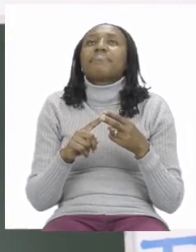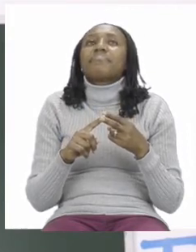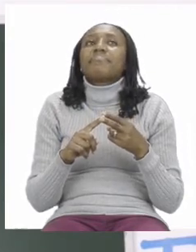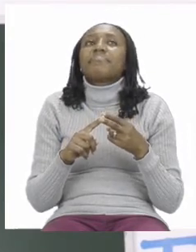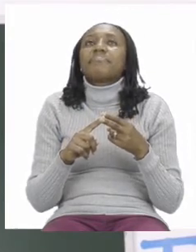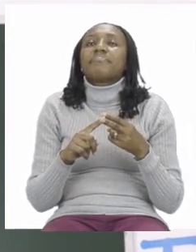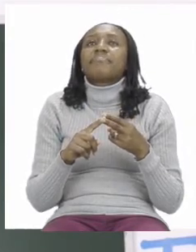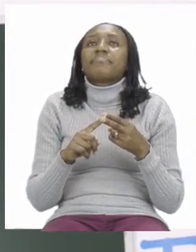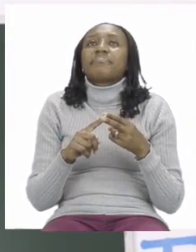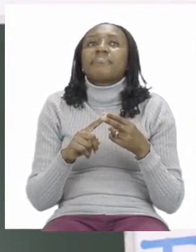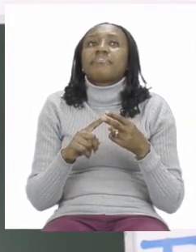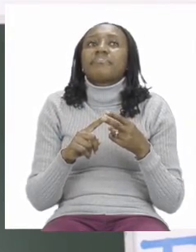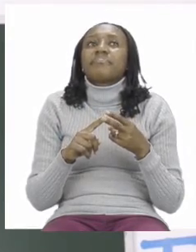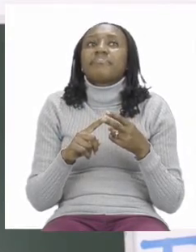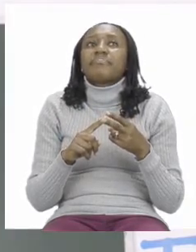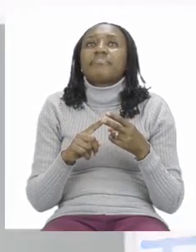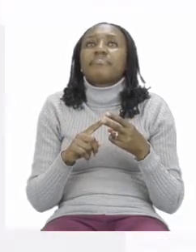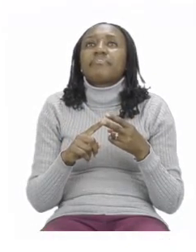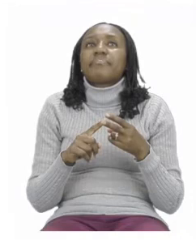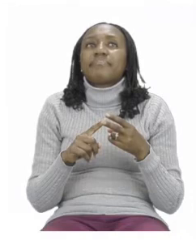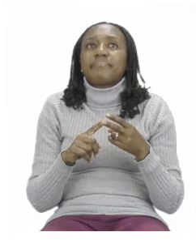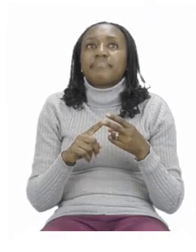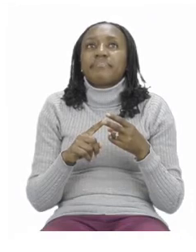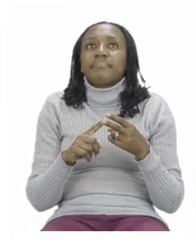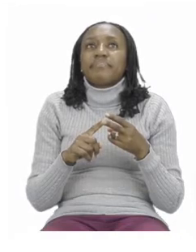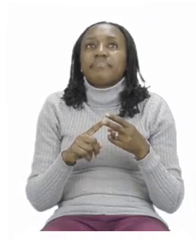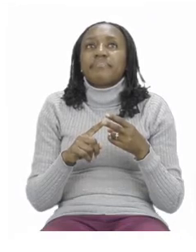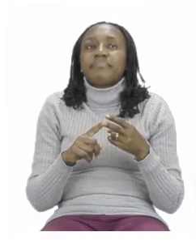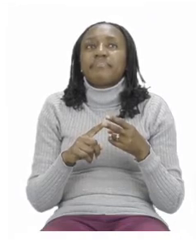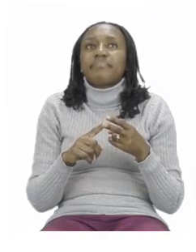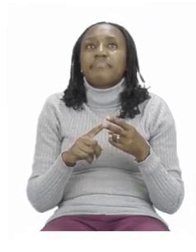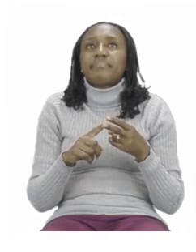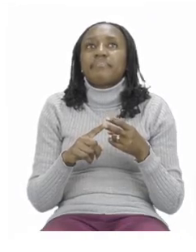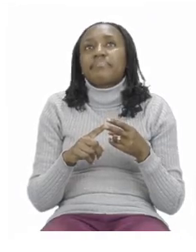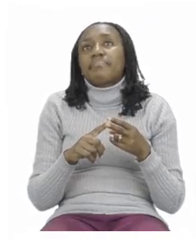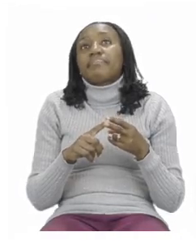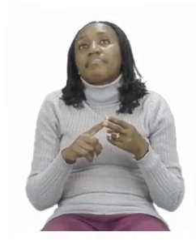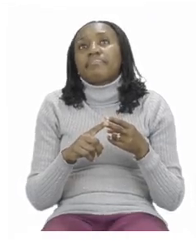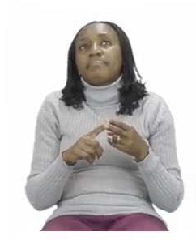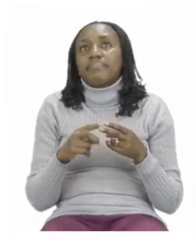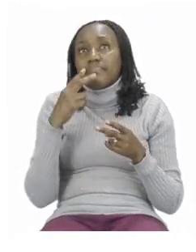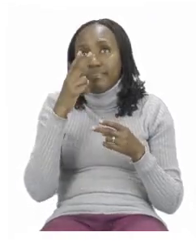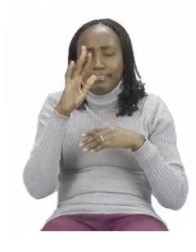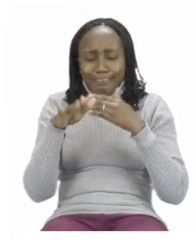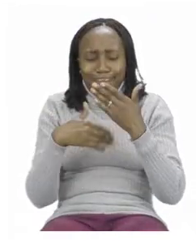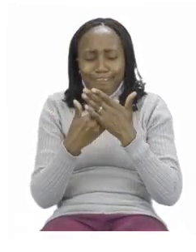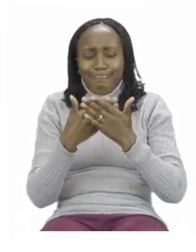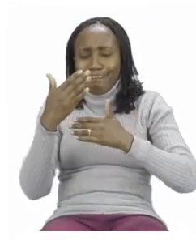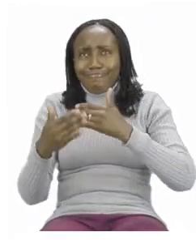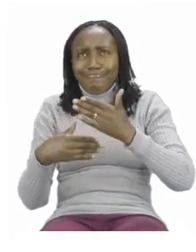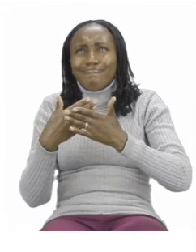do on page 4. Now here you have more